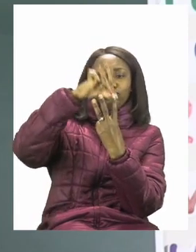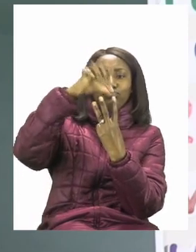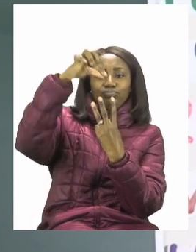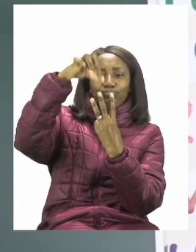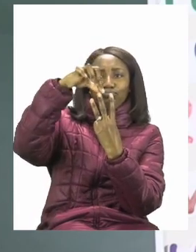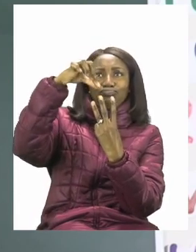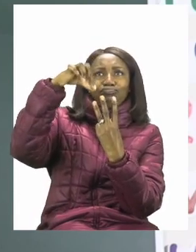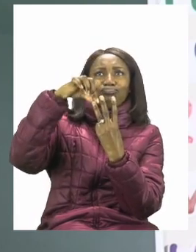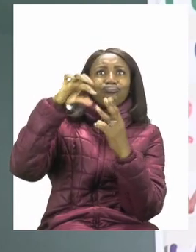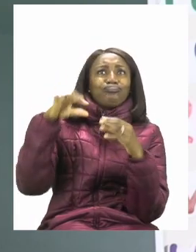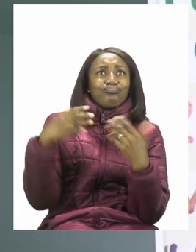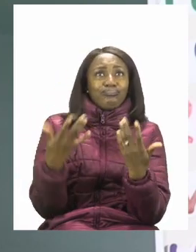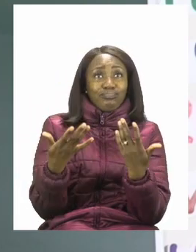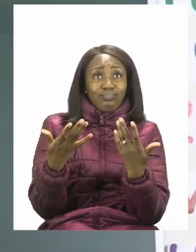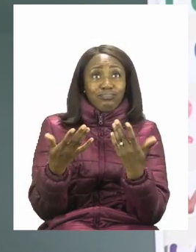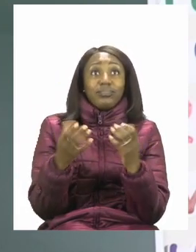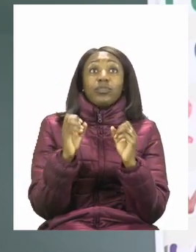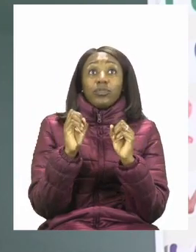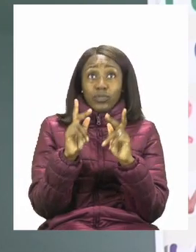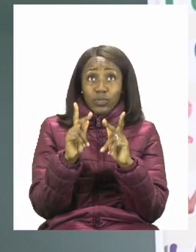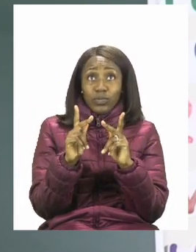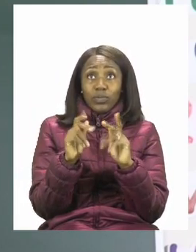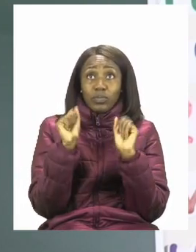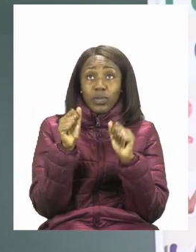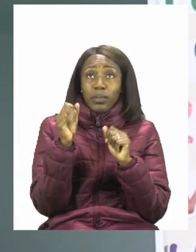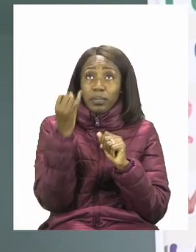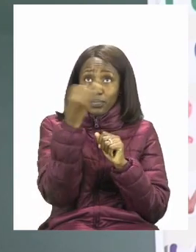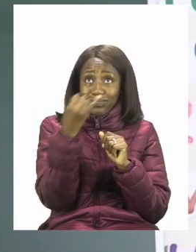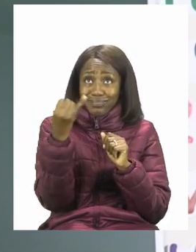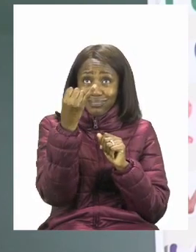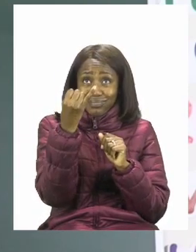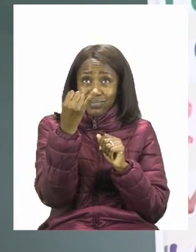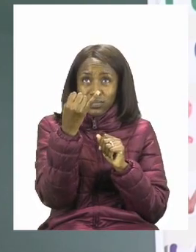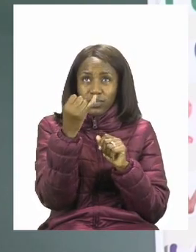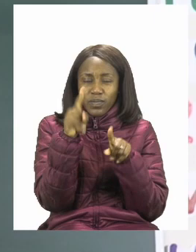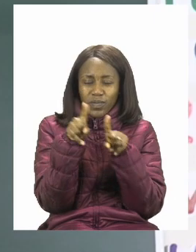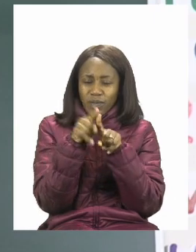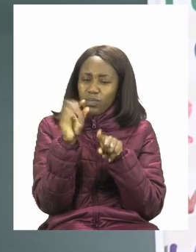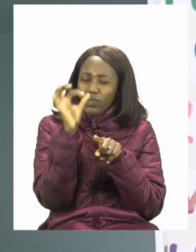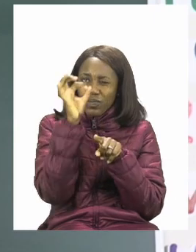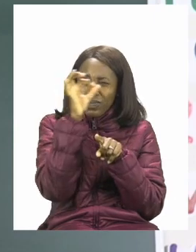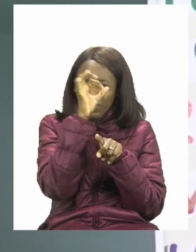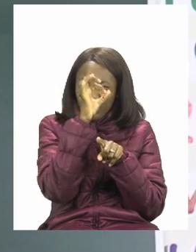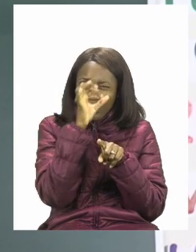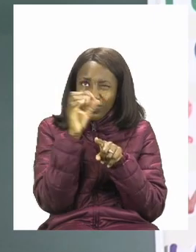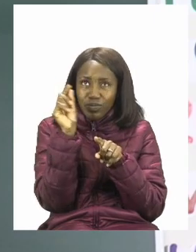do is you can draw your rods nicely,